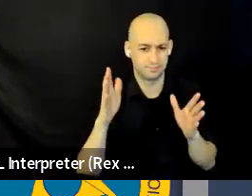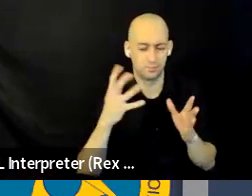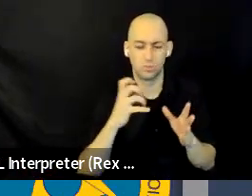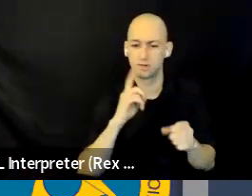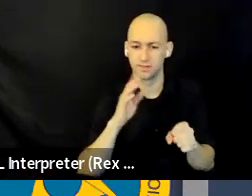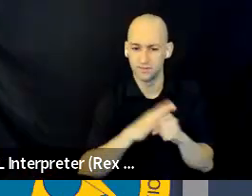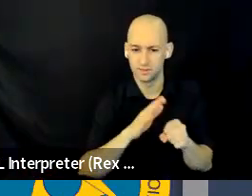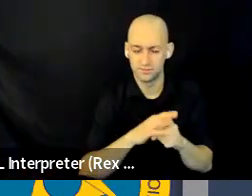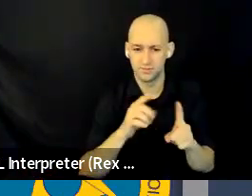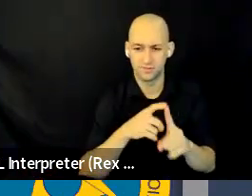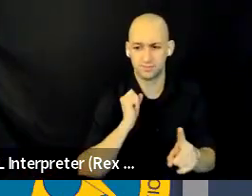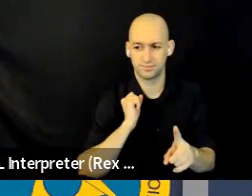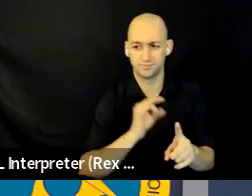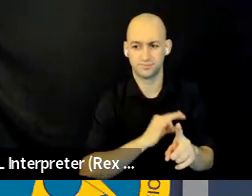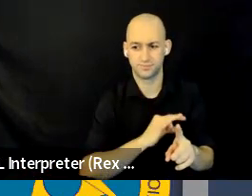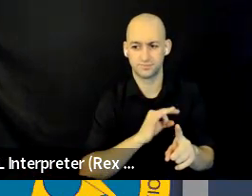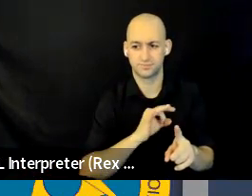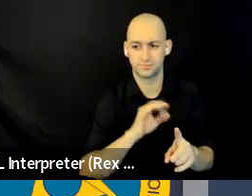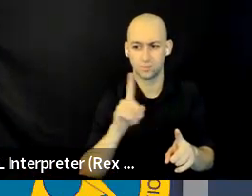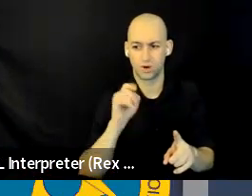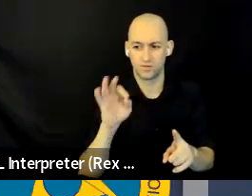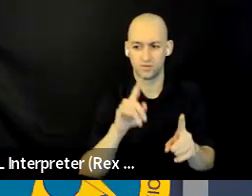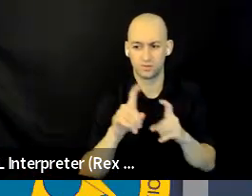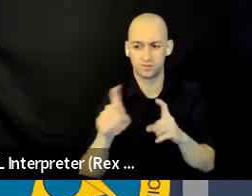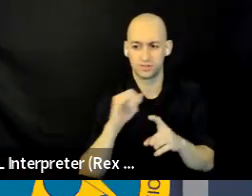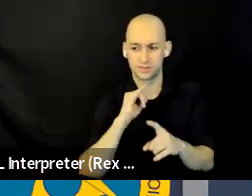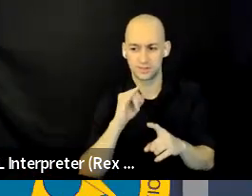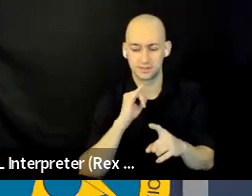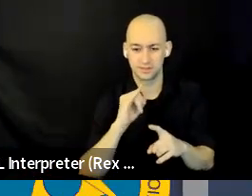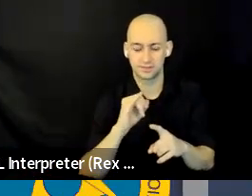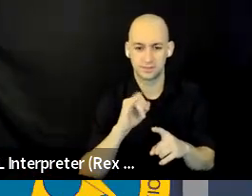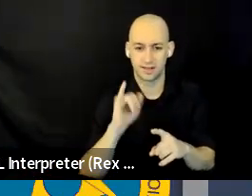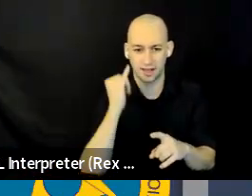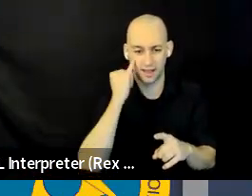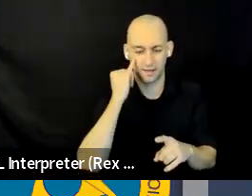here from staff. One of the questions is if the